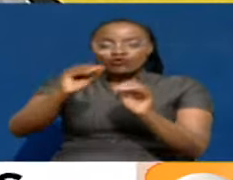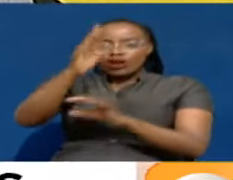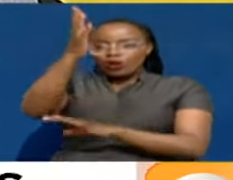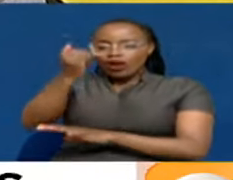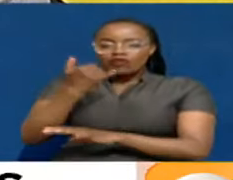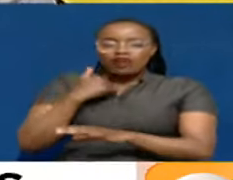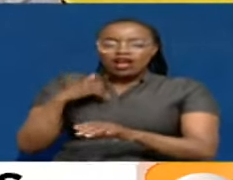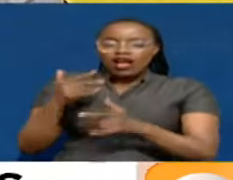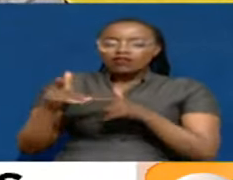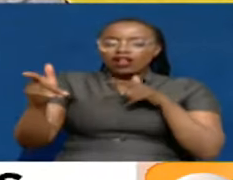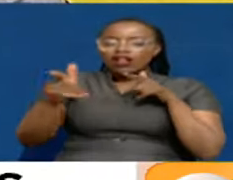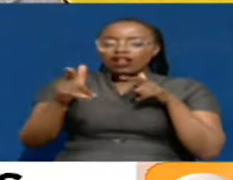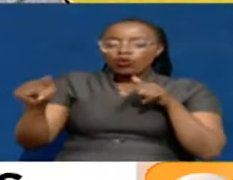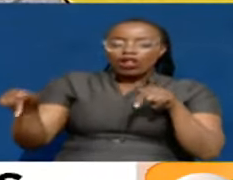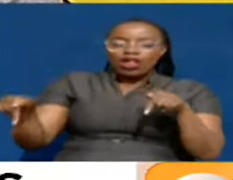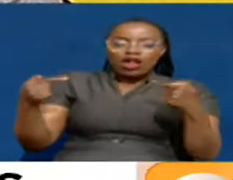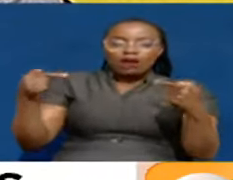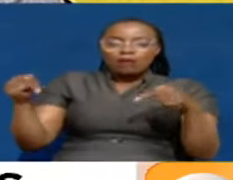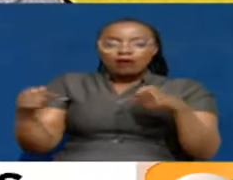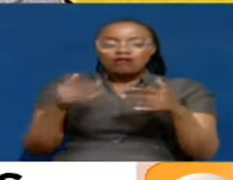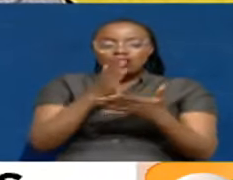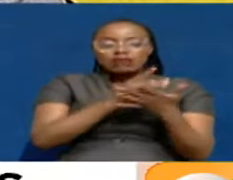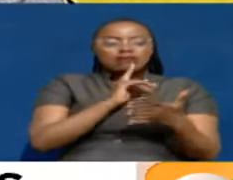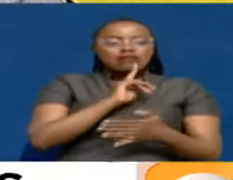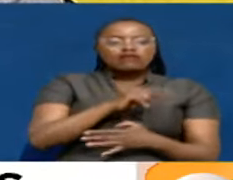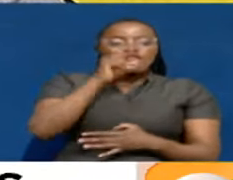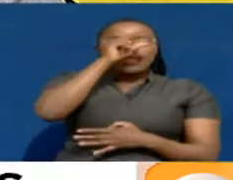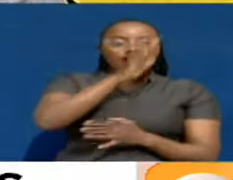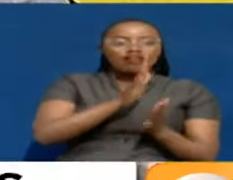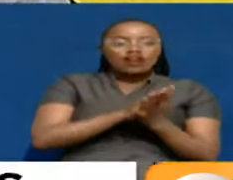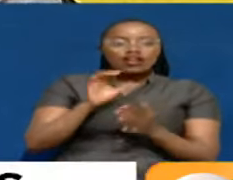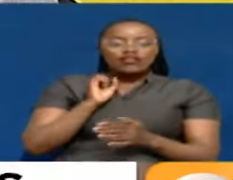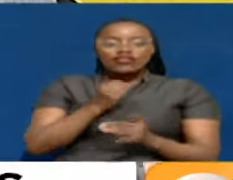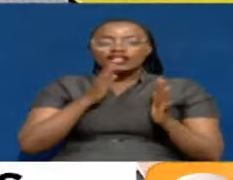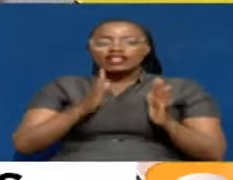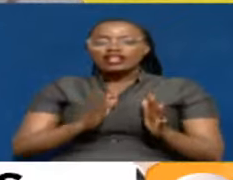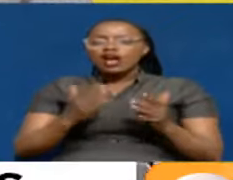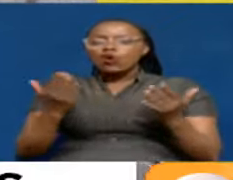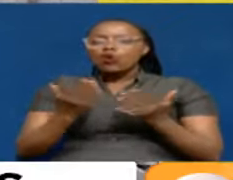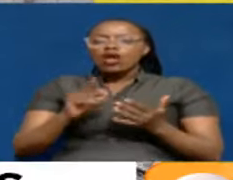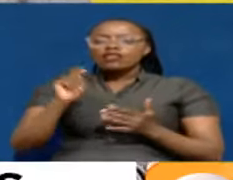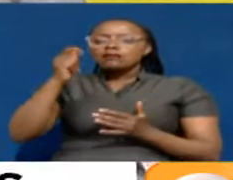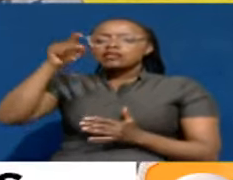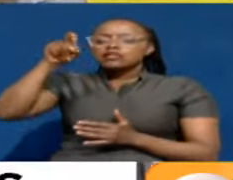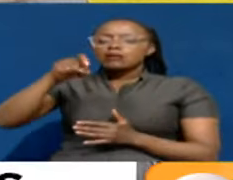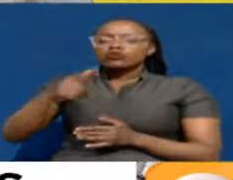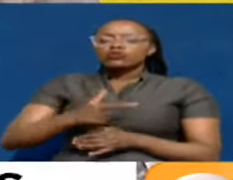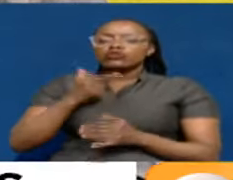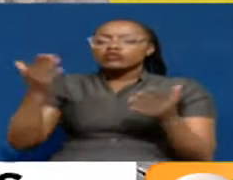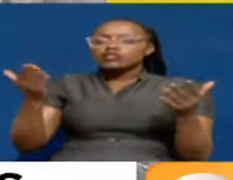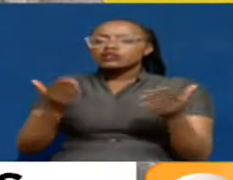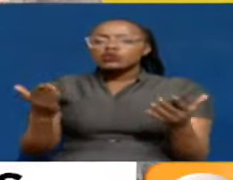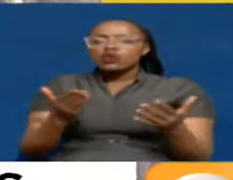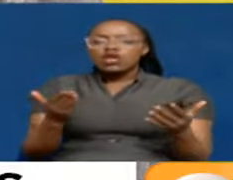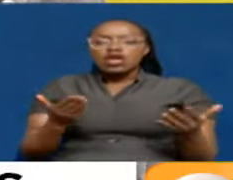because there is a tussle, some say it's between the governor and the senator about where the president should visit. Mm. There are